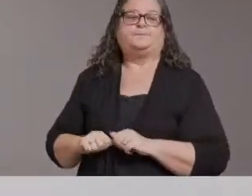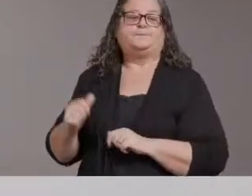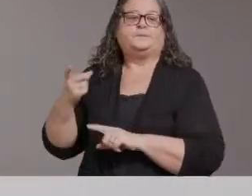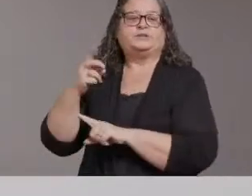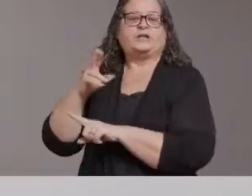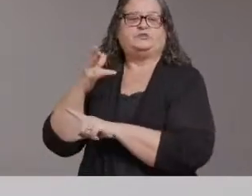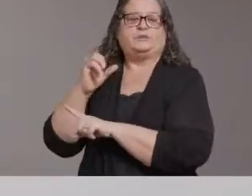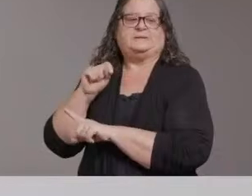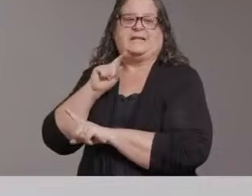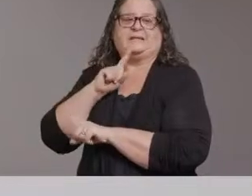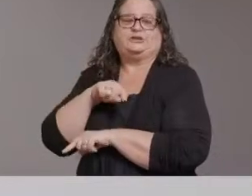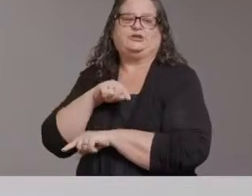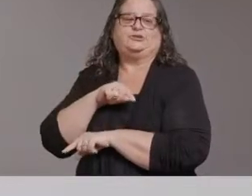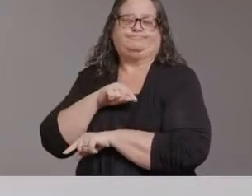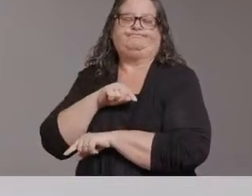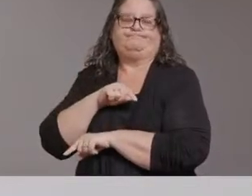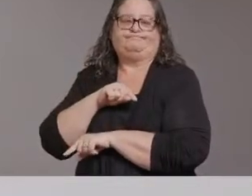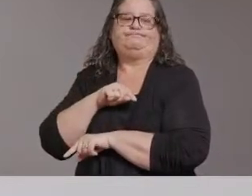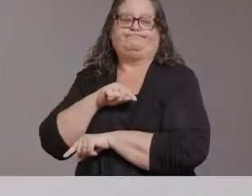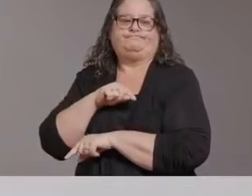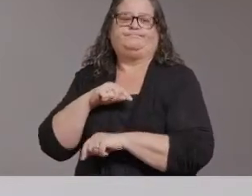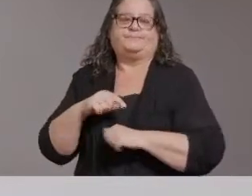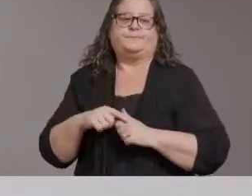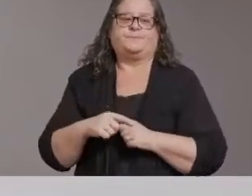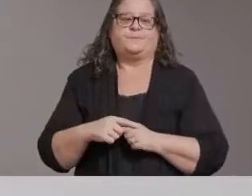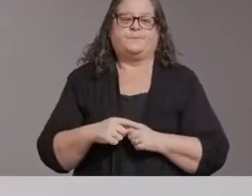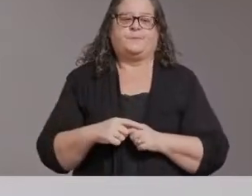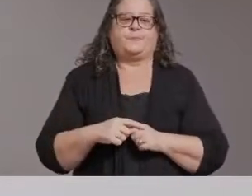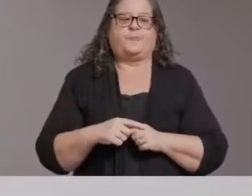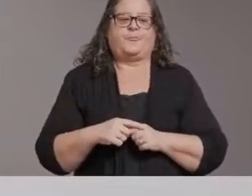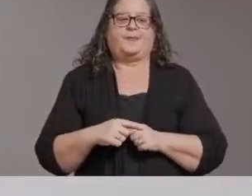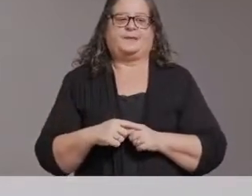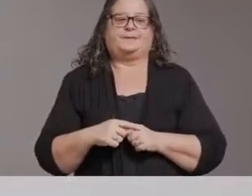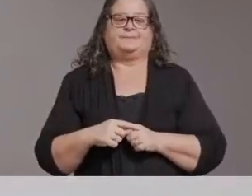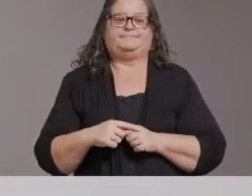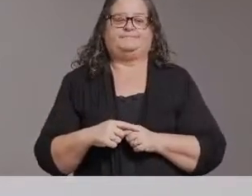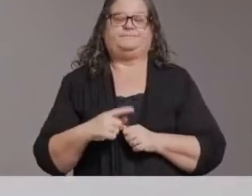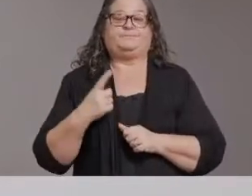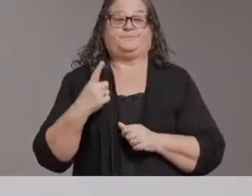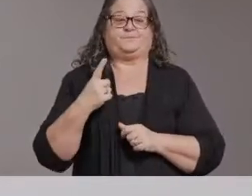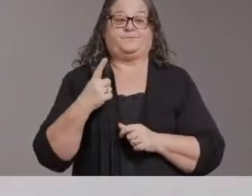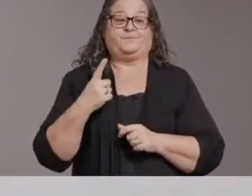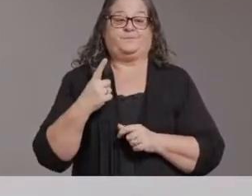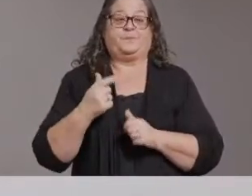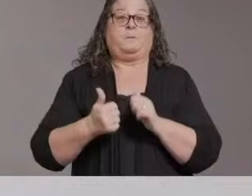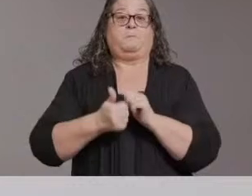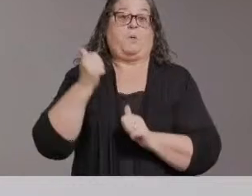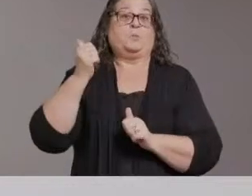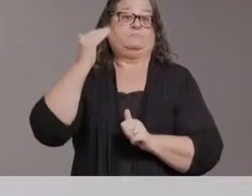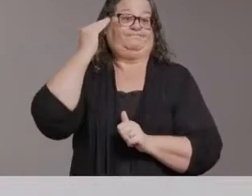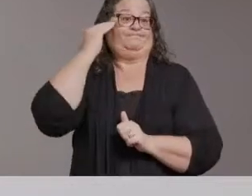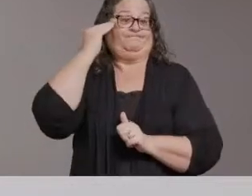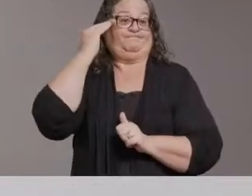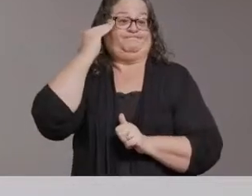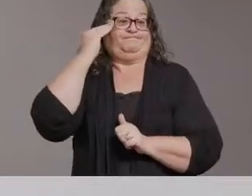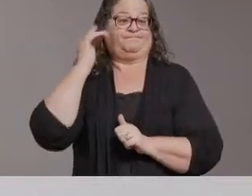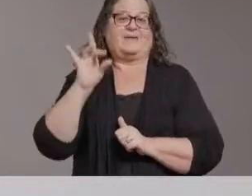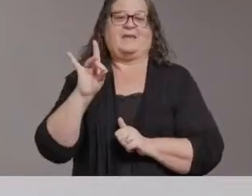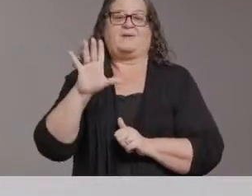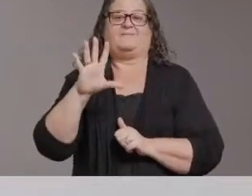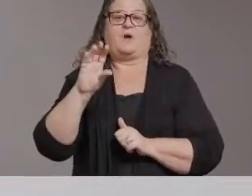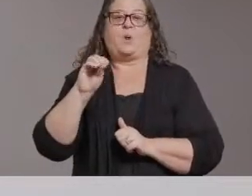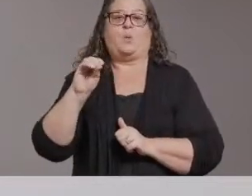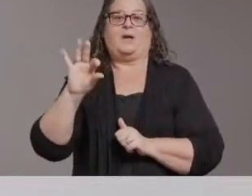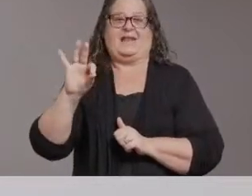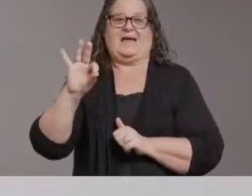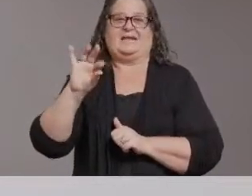we have the most familiarity with, let's see if I can talk, is the 85009. So, we did